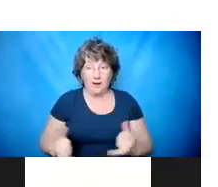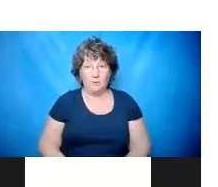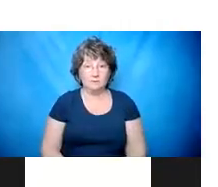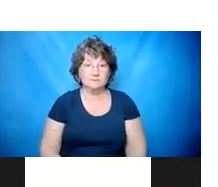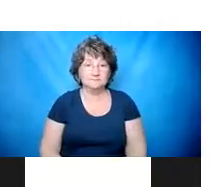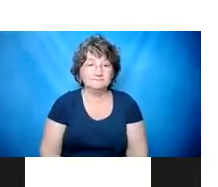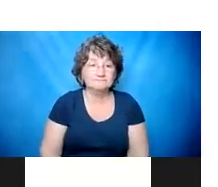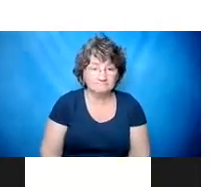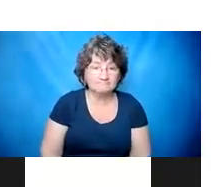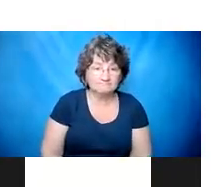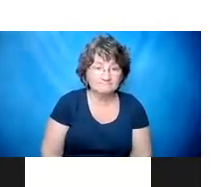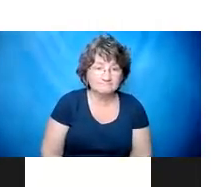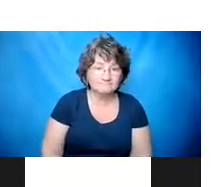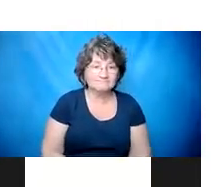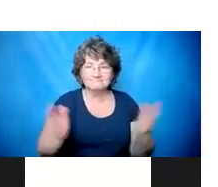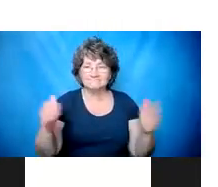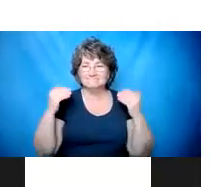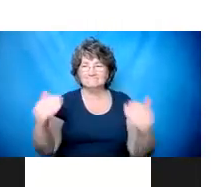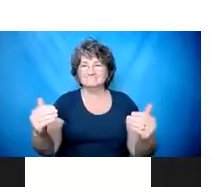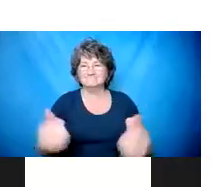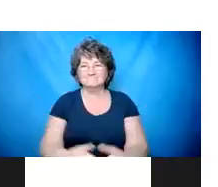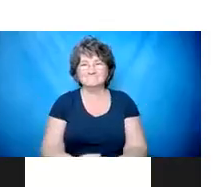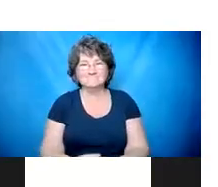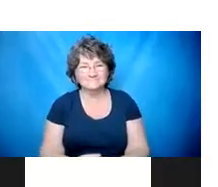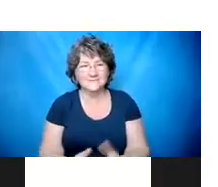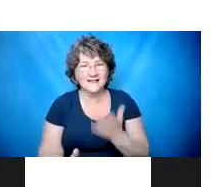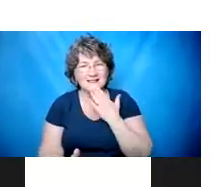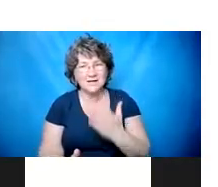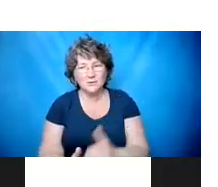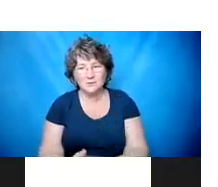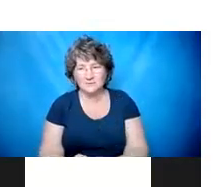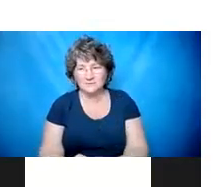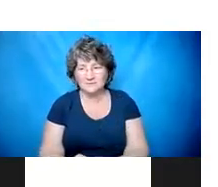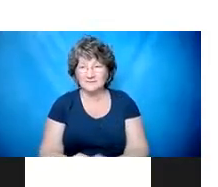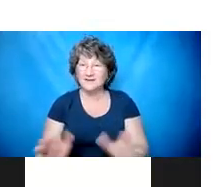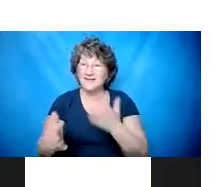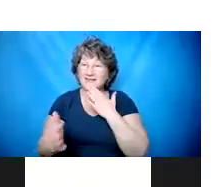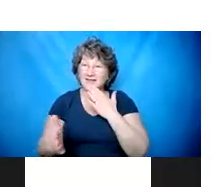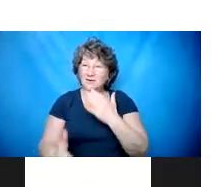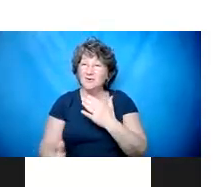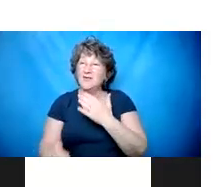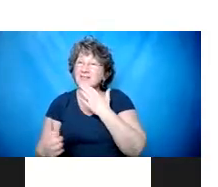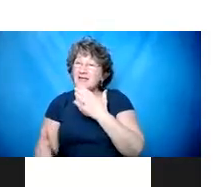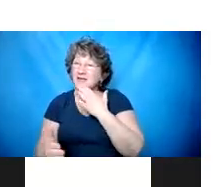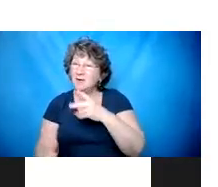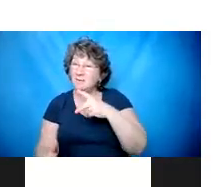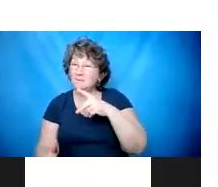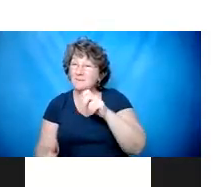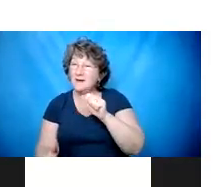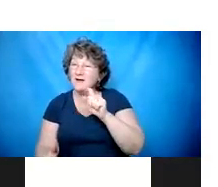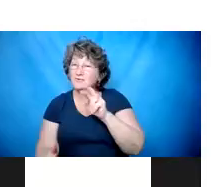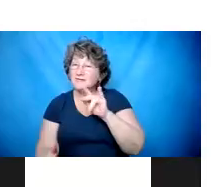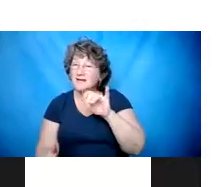All right, go ahead and take it away. Thank you so much for being here. Thank you. Gracias, Patricia. Thank you, everyone else.